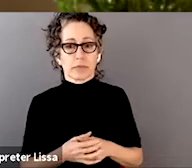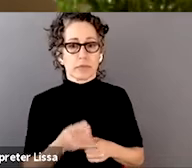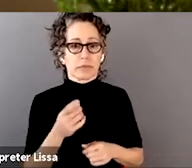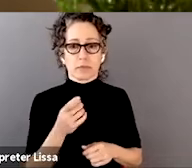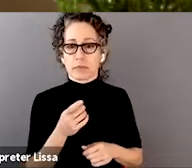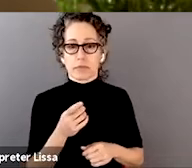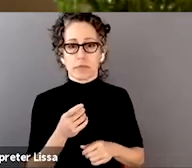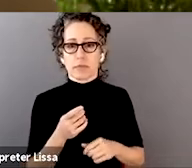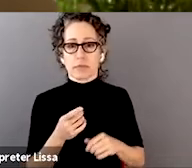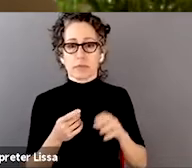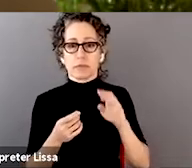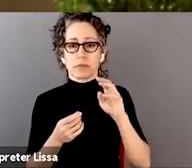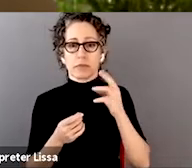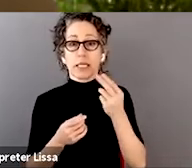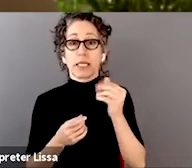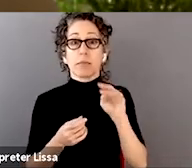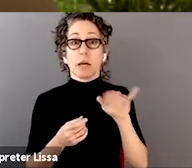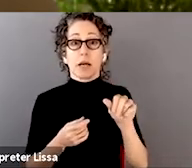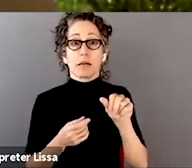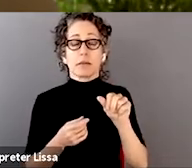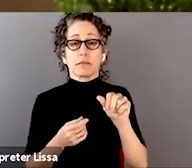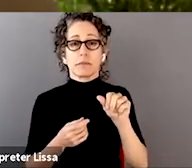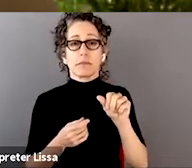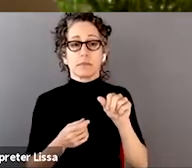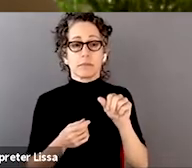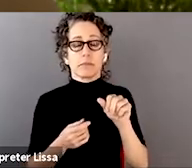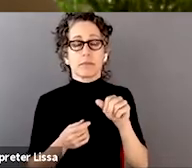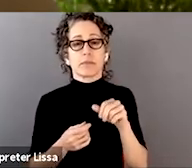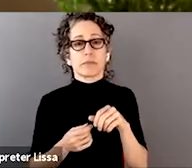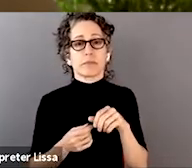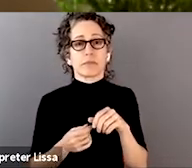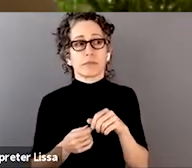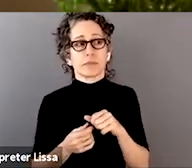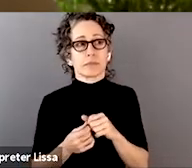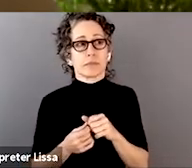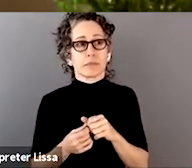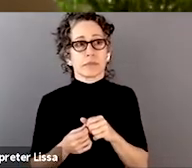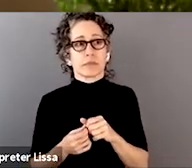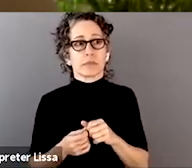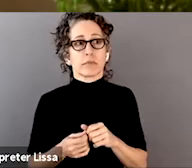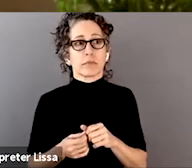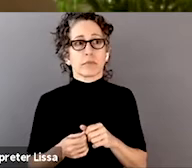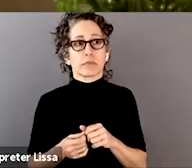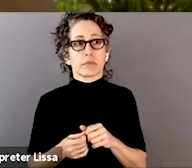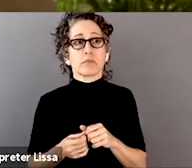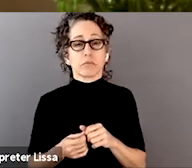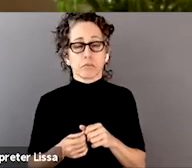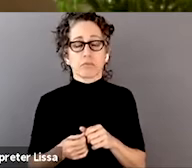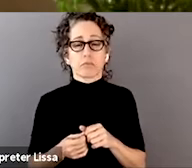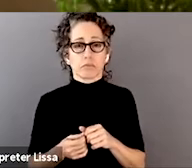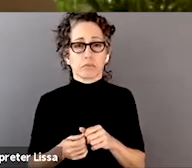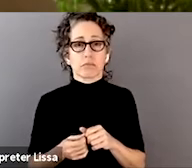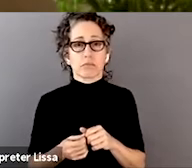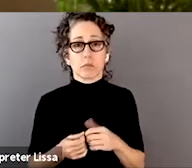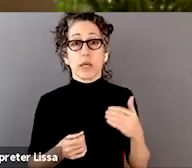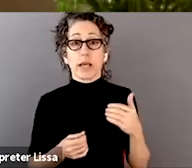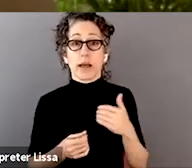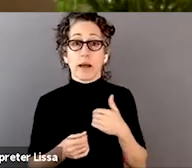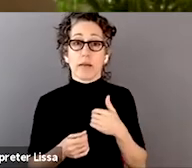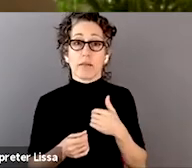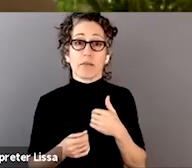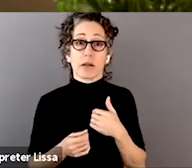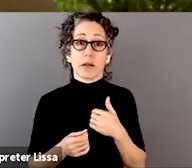the brilliant points brought up by Lauren and Ahi is that I think we have a bit of a kind of a siloed or